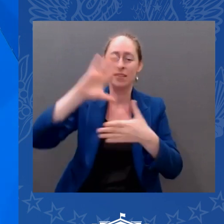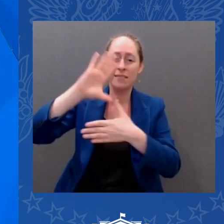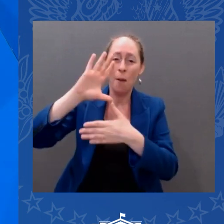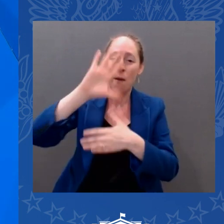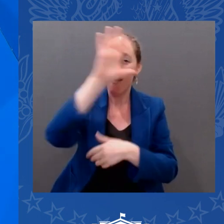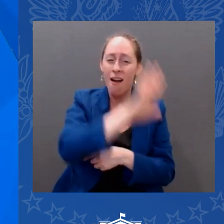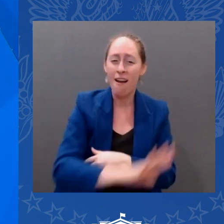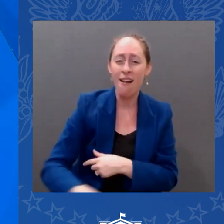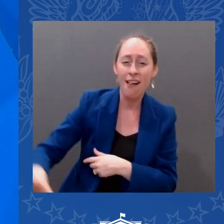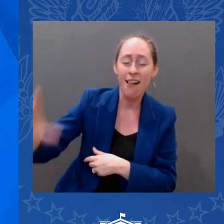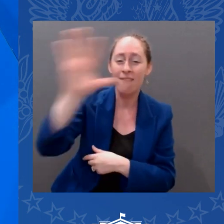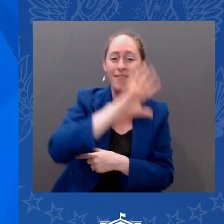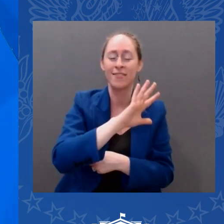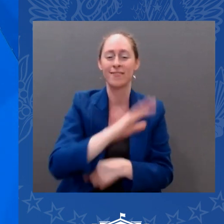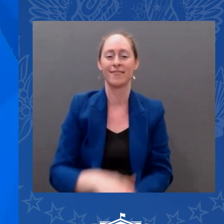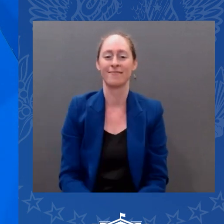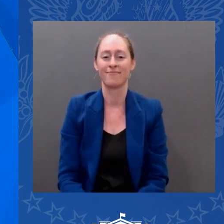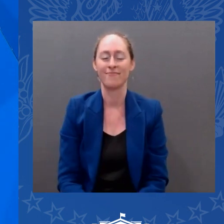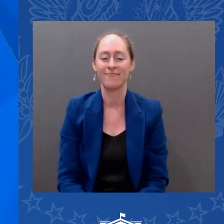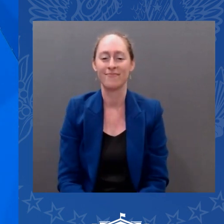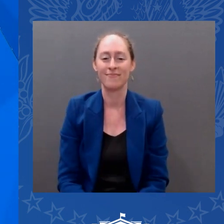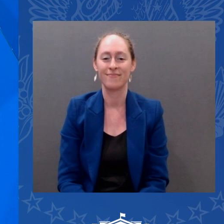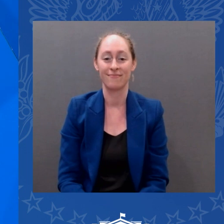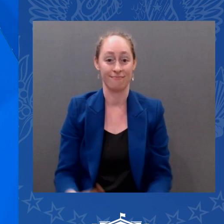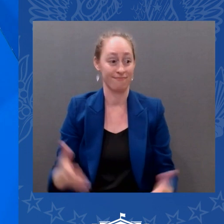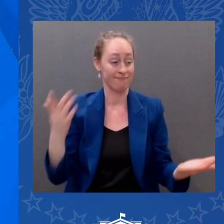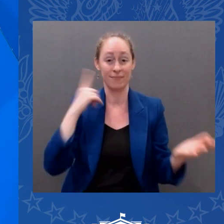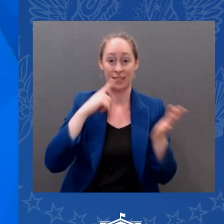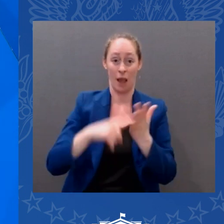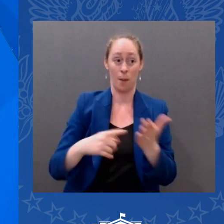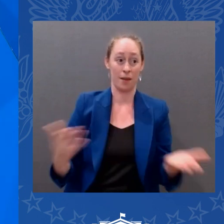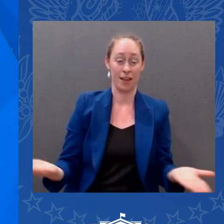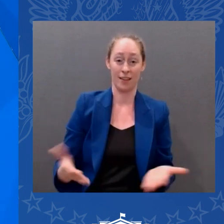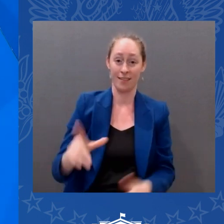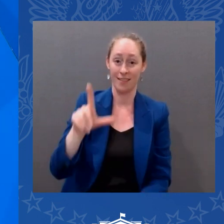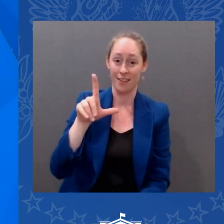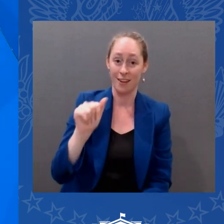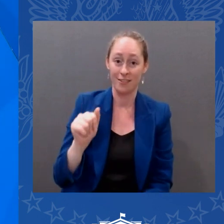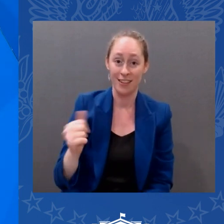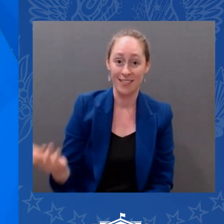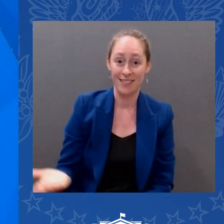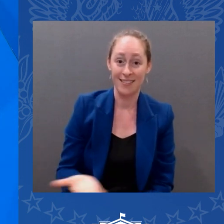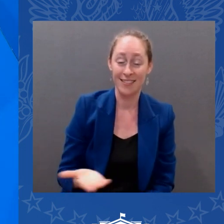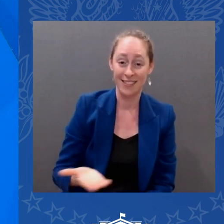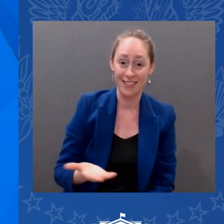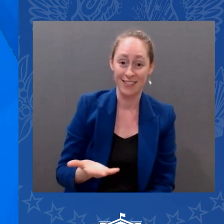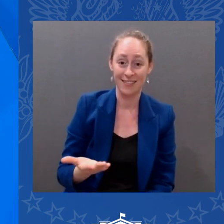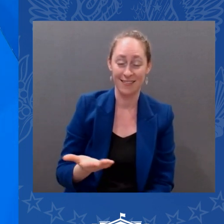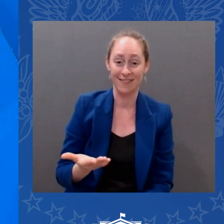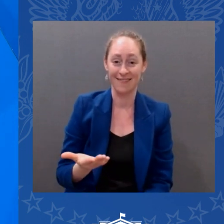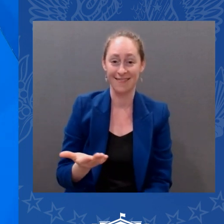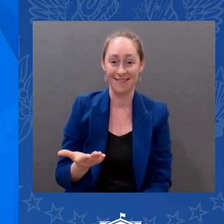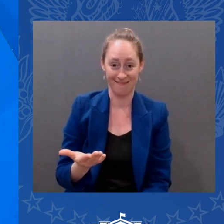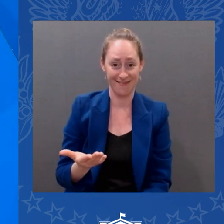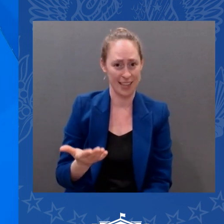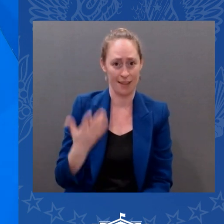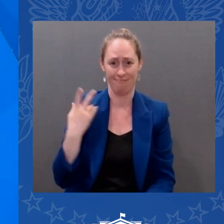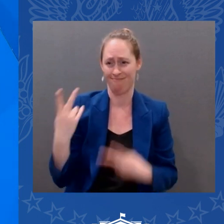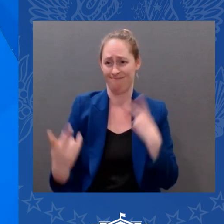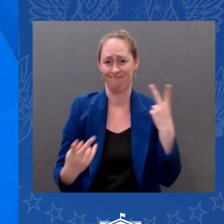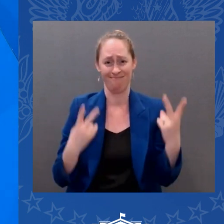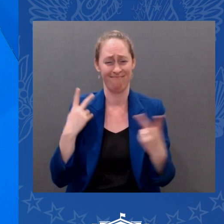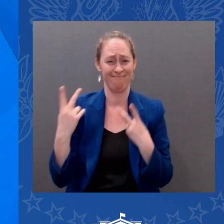city that has been shaped from its earliest days and strengthened over the decades by the rich and diverse